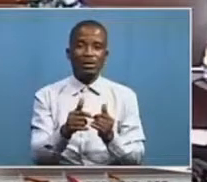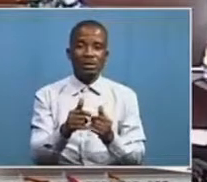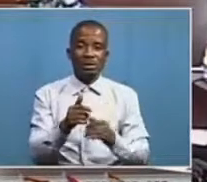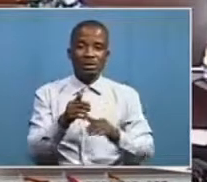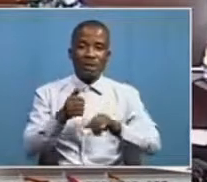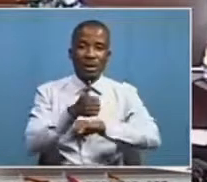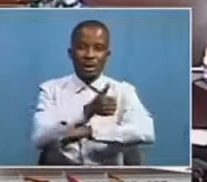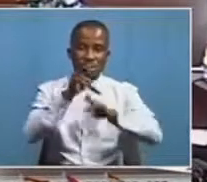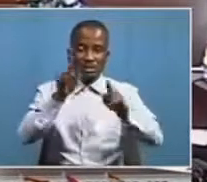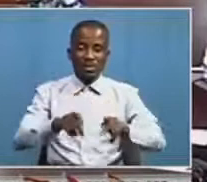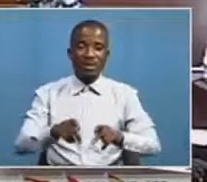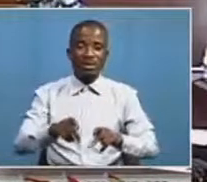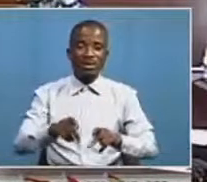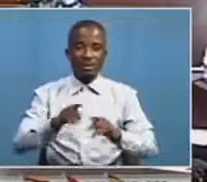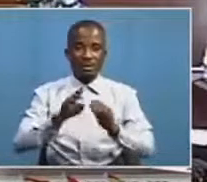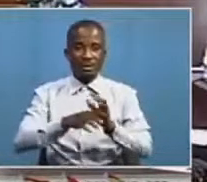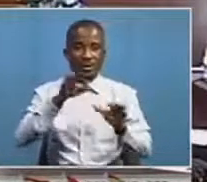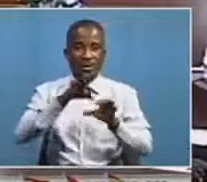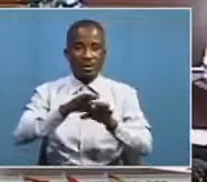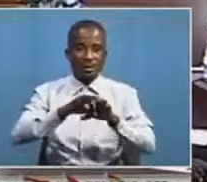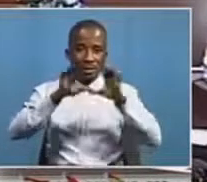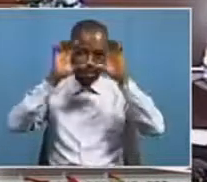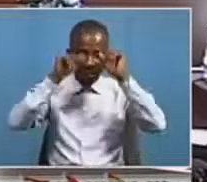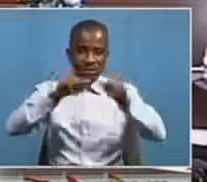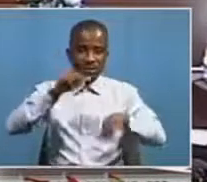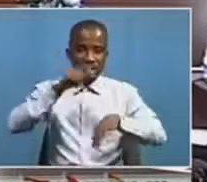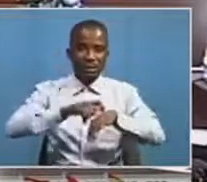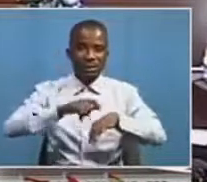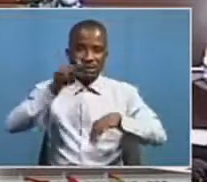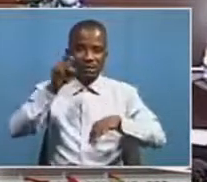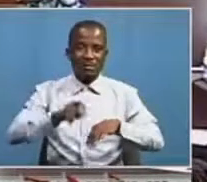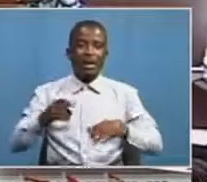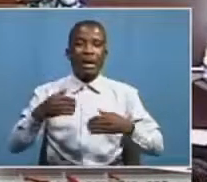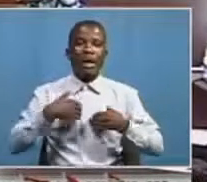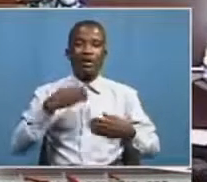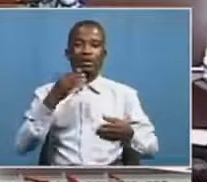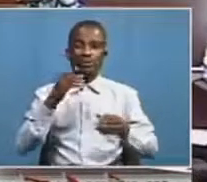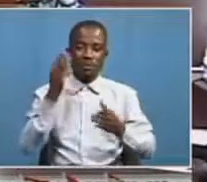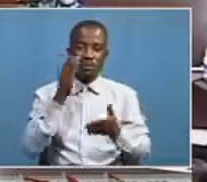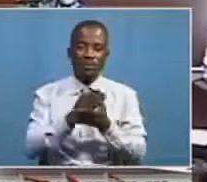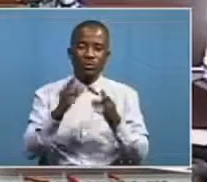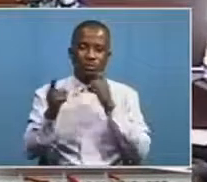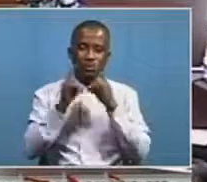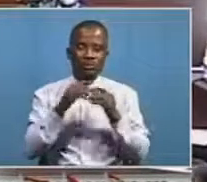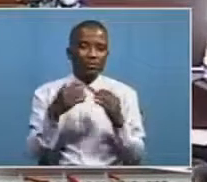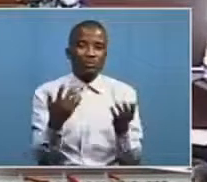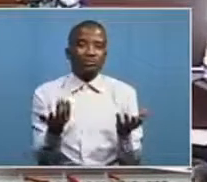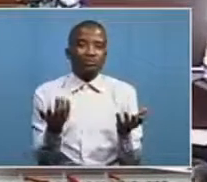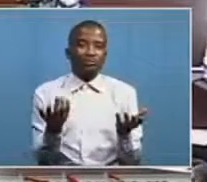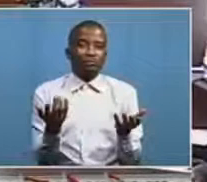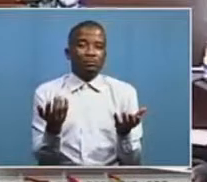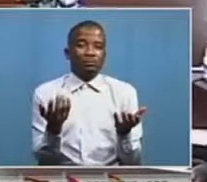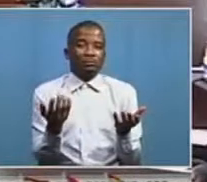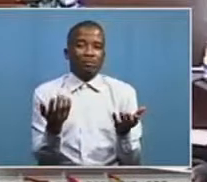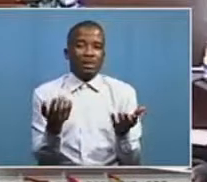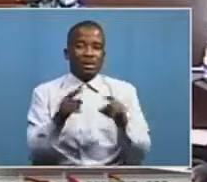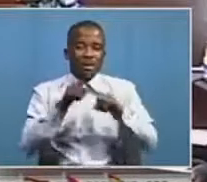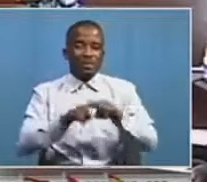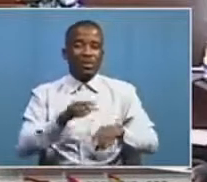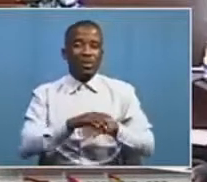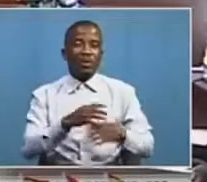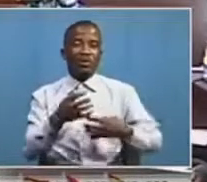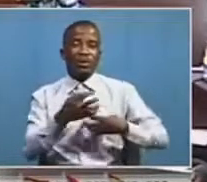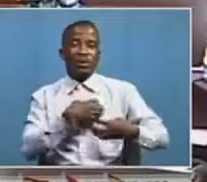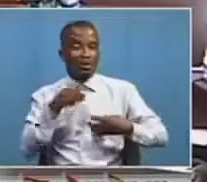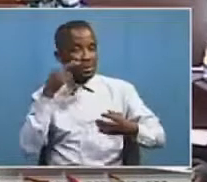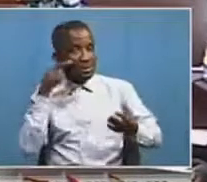a respondent in an election petition is entitled to rest his case on that of the claimant or the petitioner, where he has,